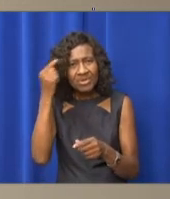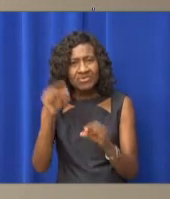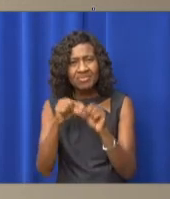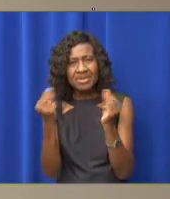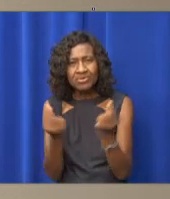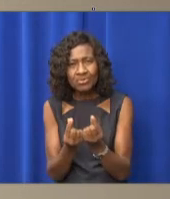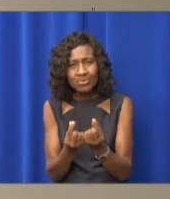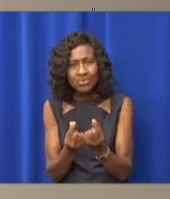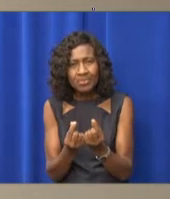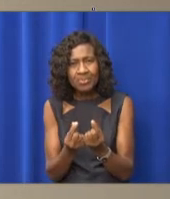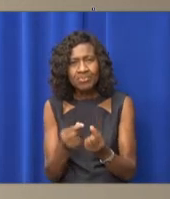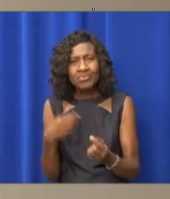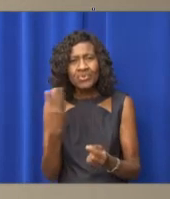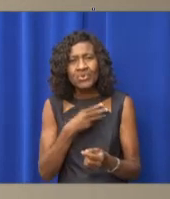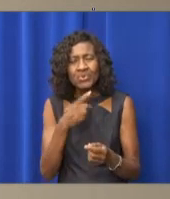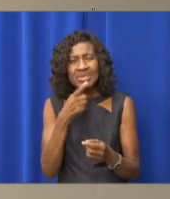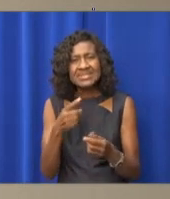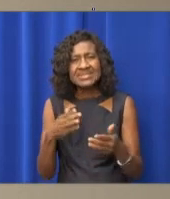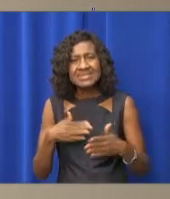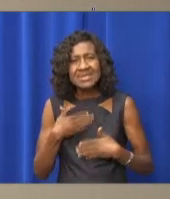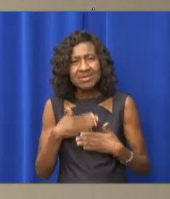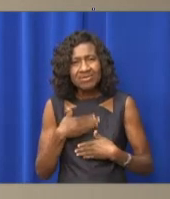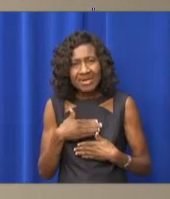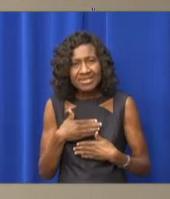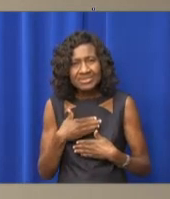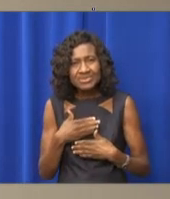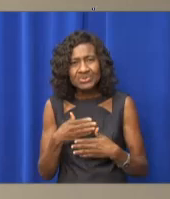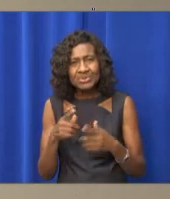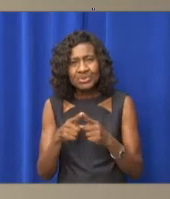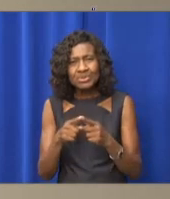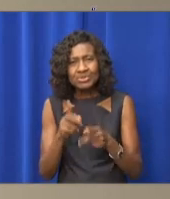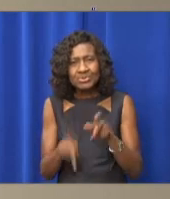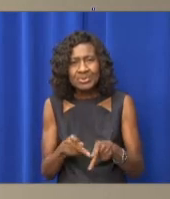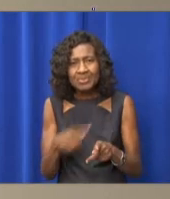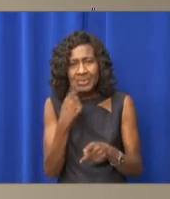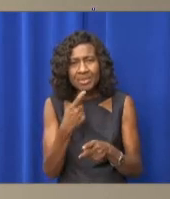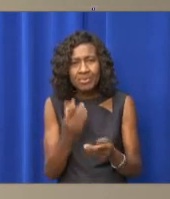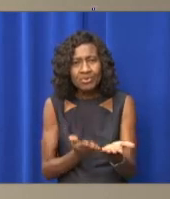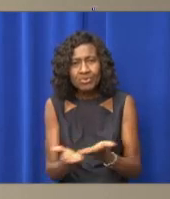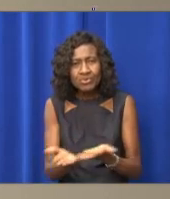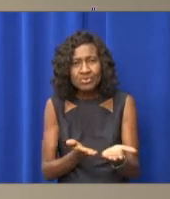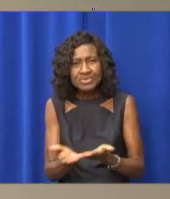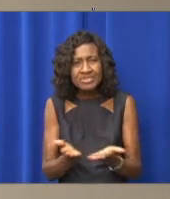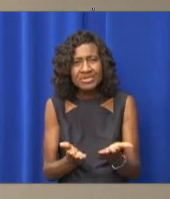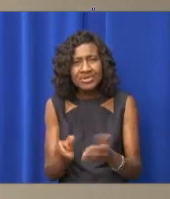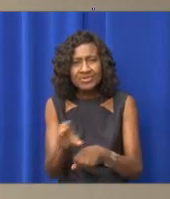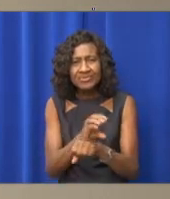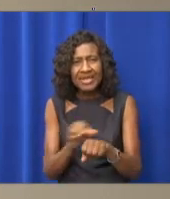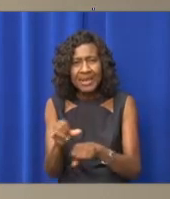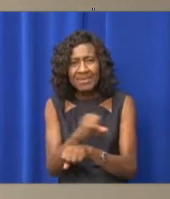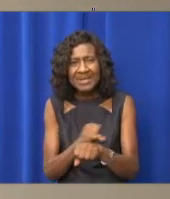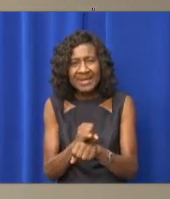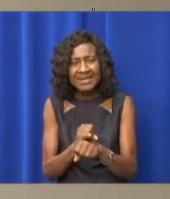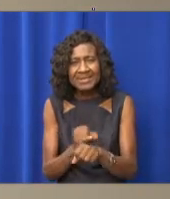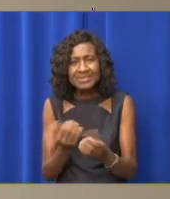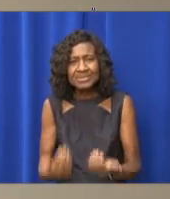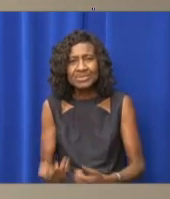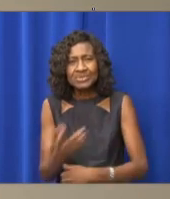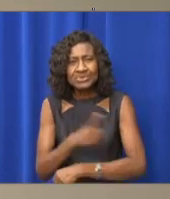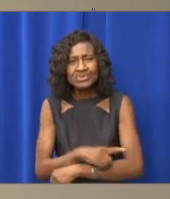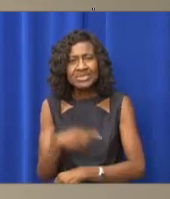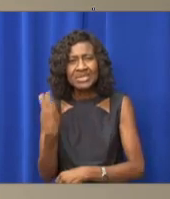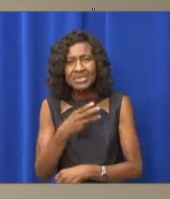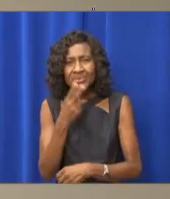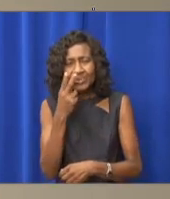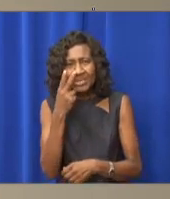our collective gratitude to all those who serve these islands in this noble profession. Today we recognize